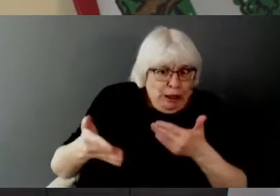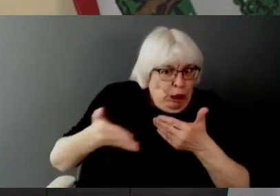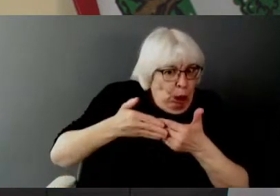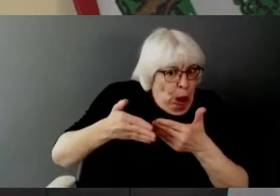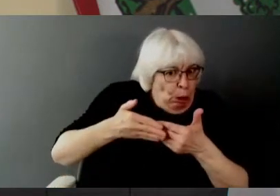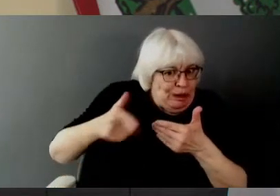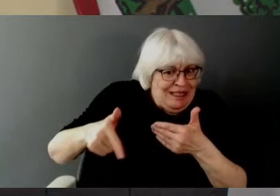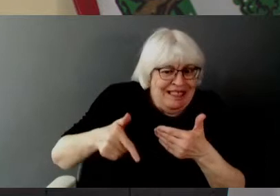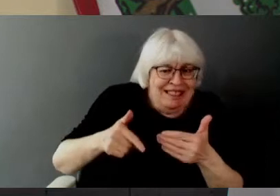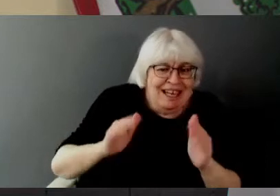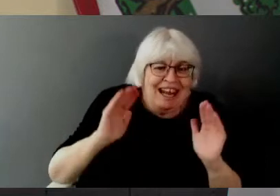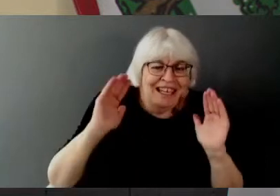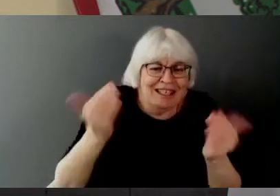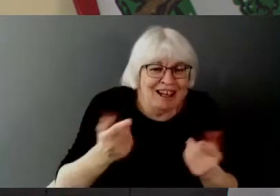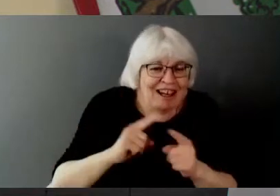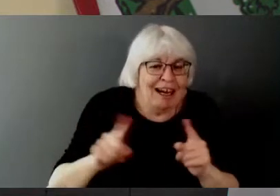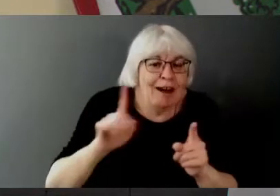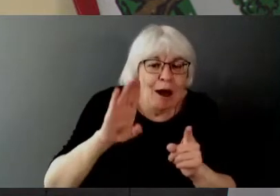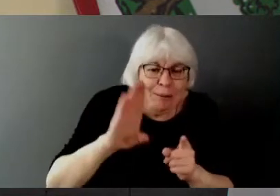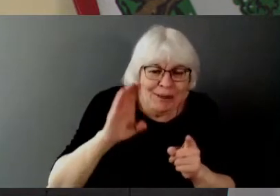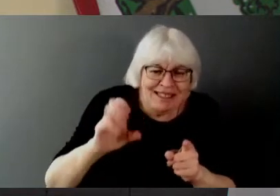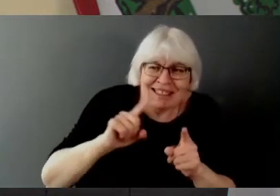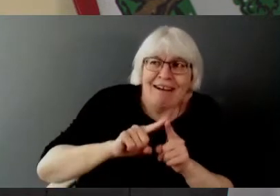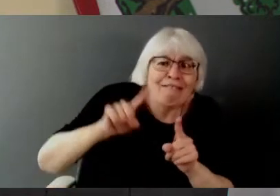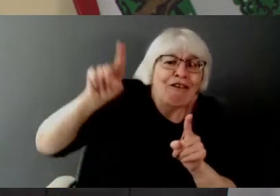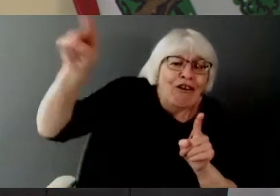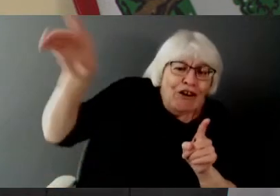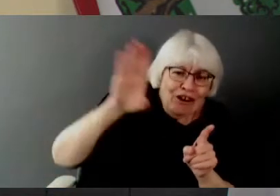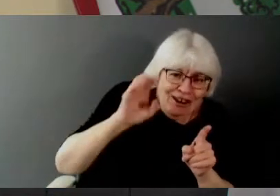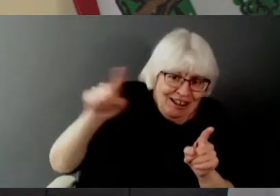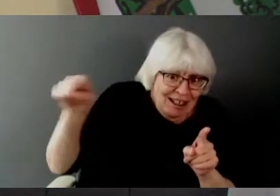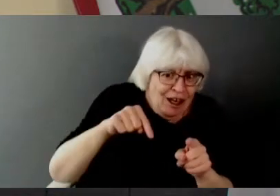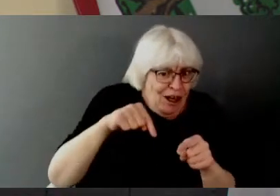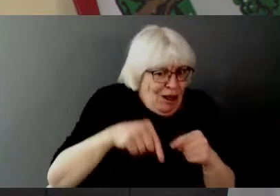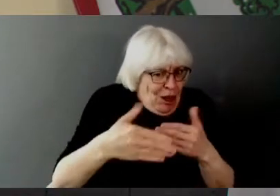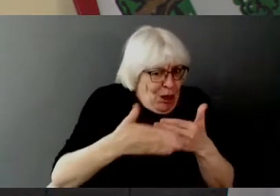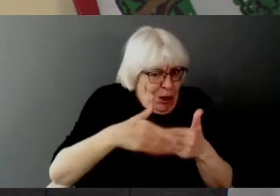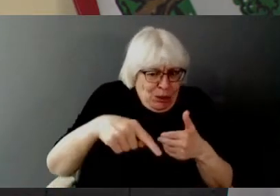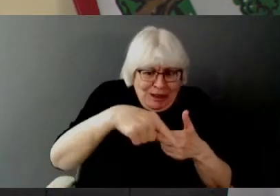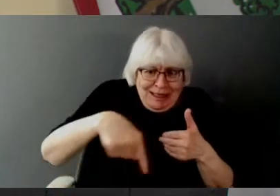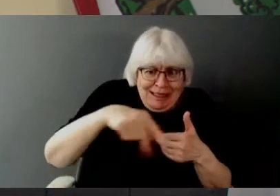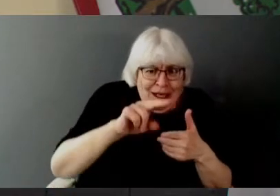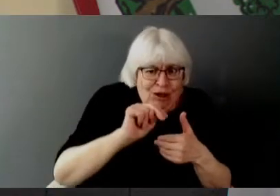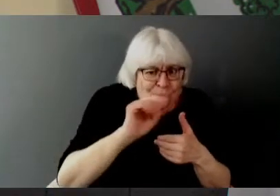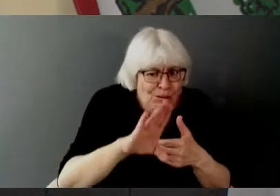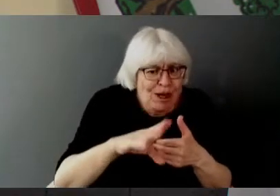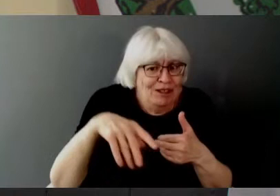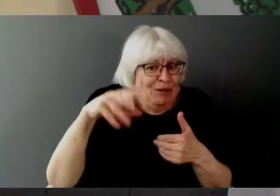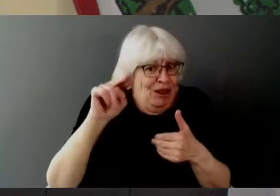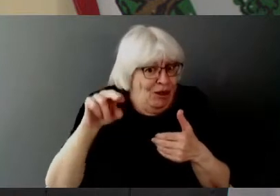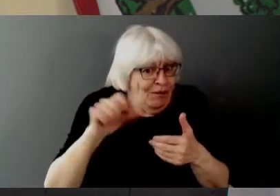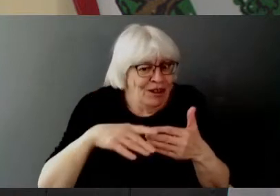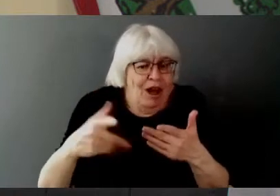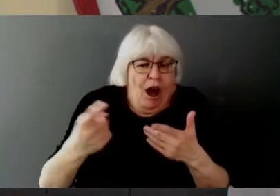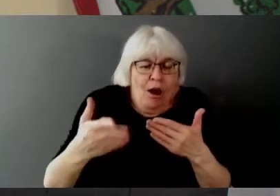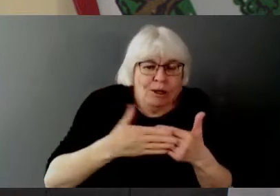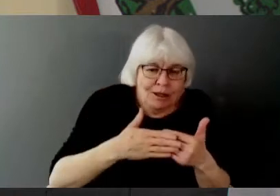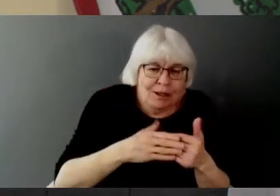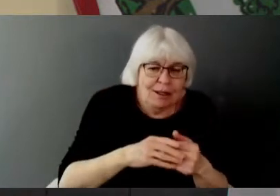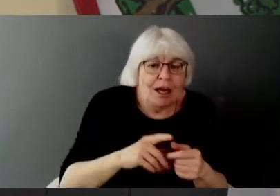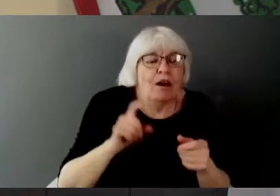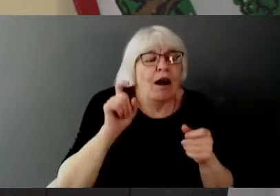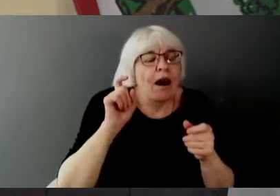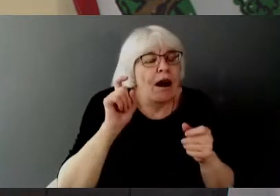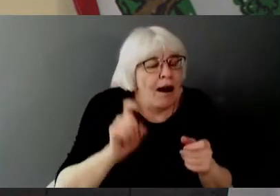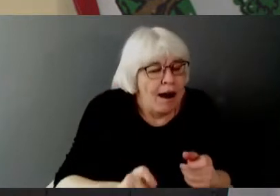does serve as a reminder to everyone here of the importance to err on the side of caution and to do